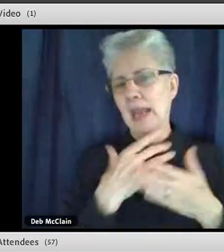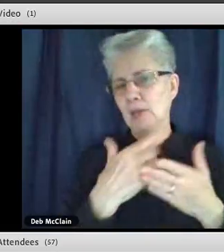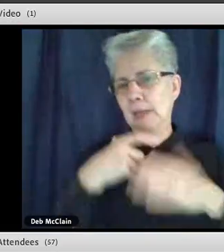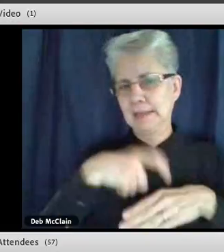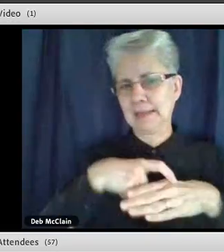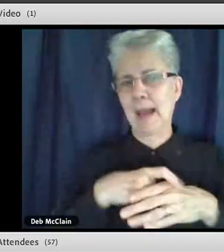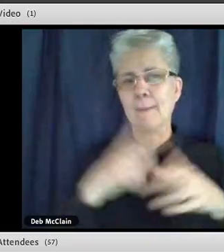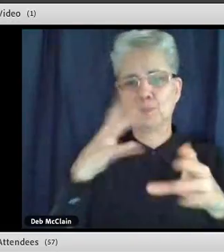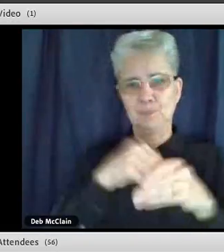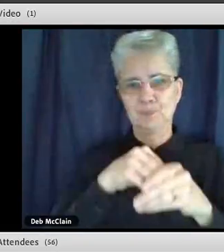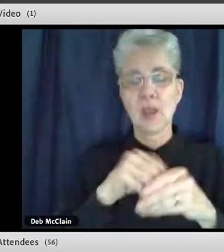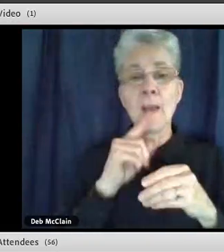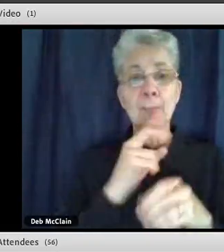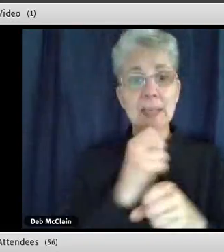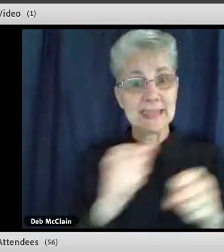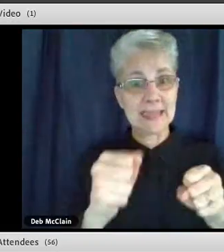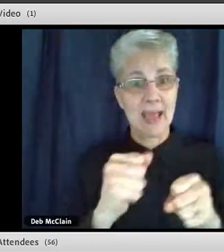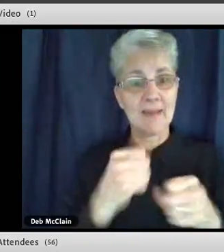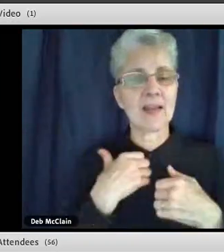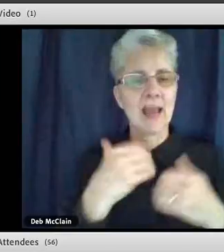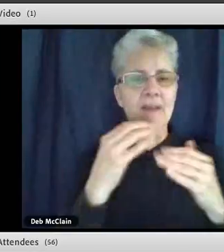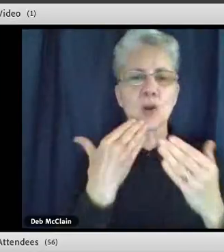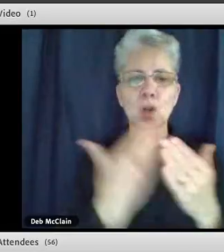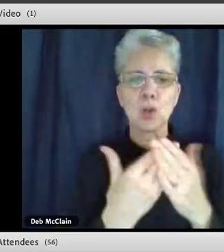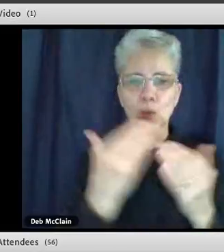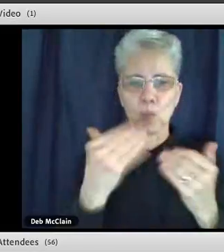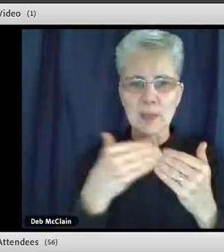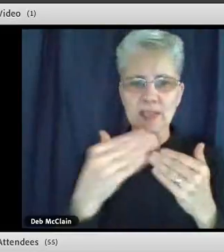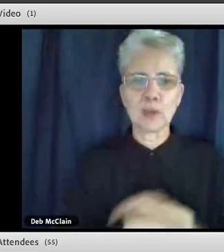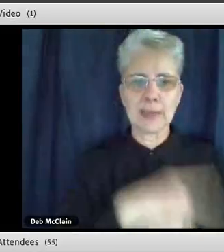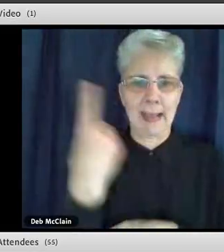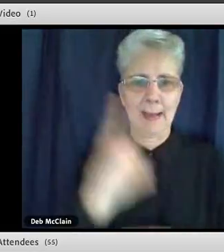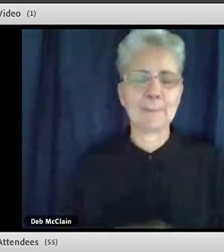us. Please be safe and have a very good rest of your day.